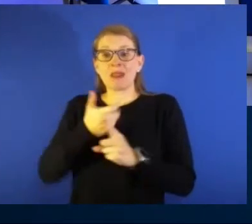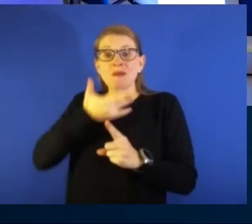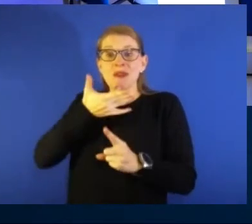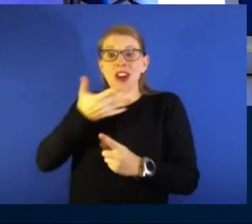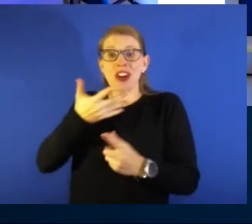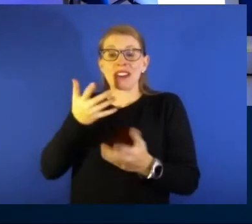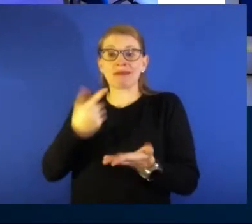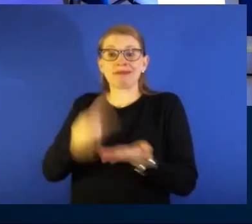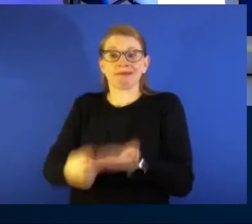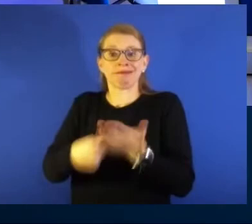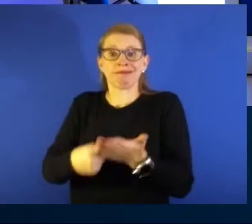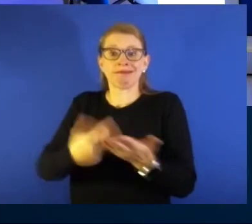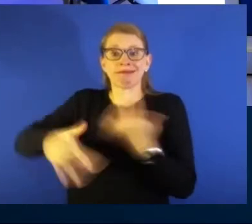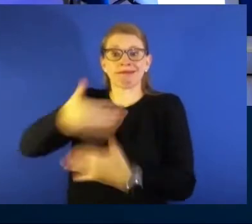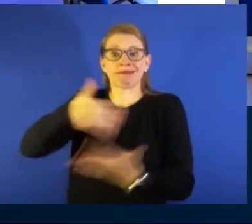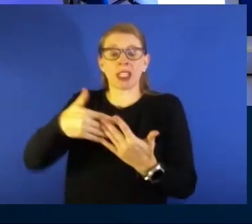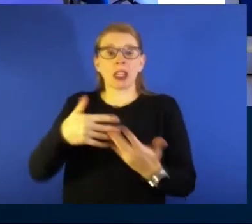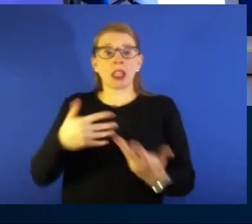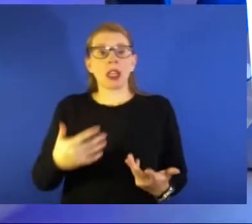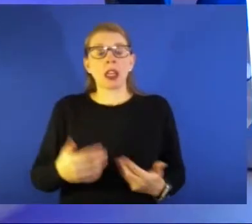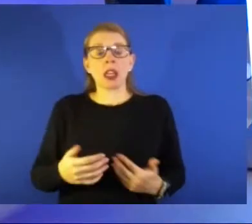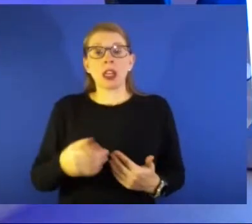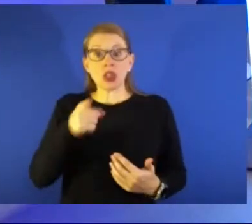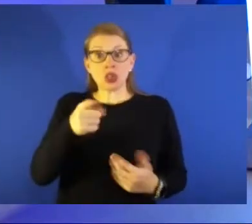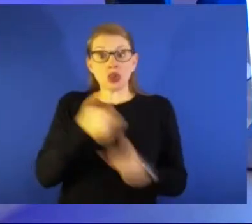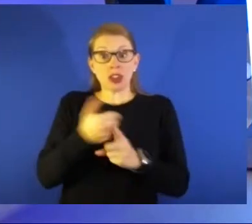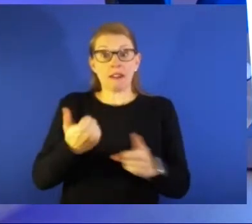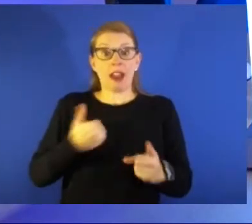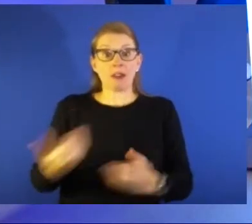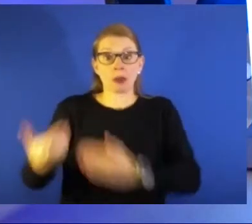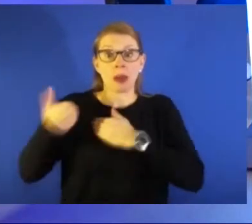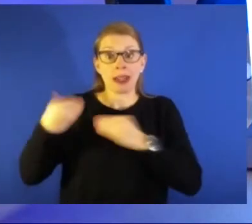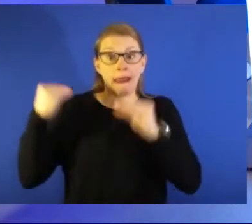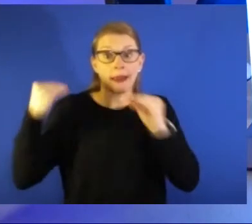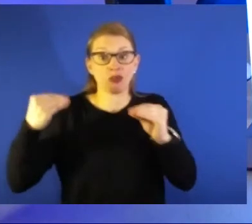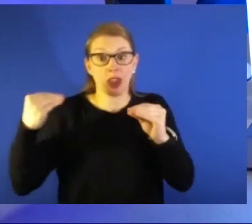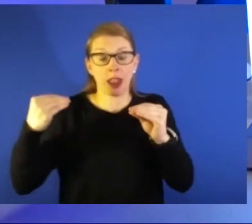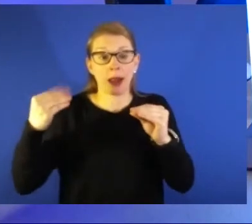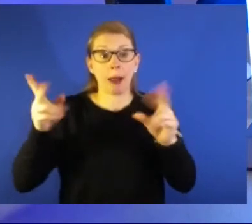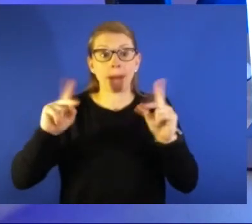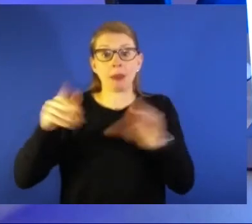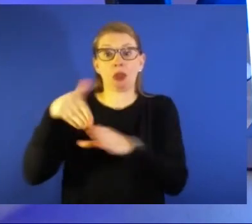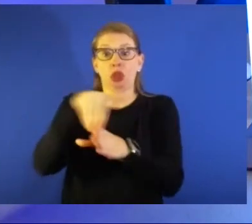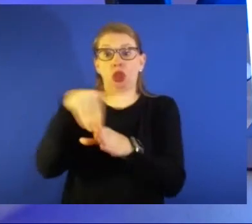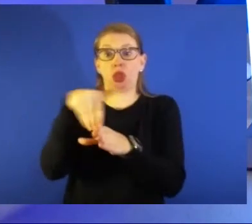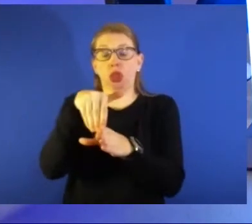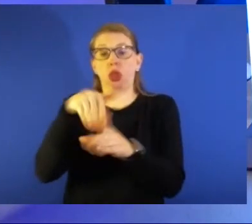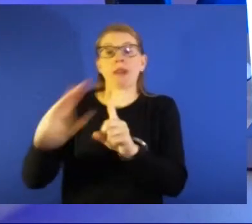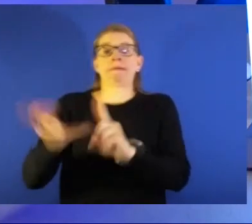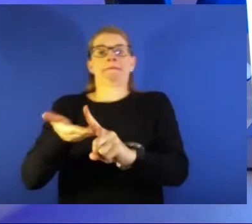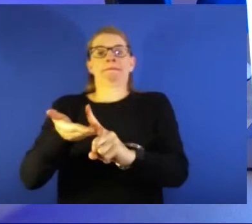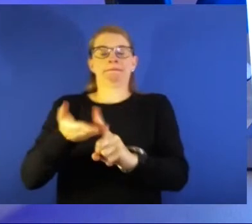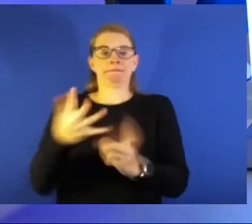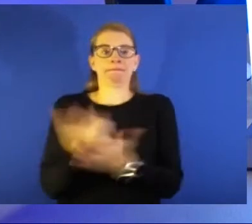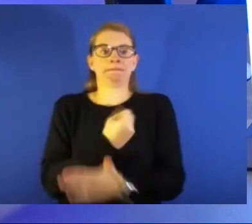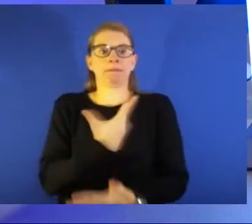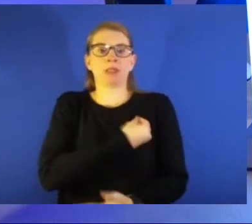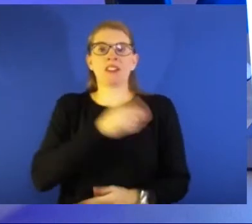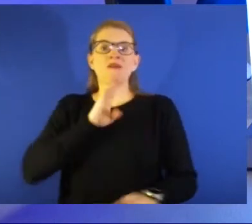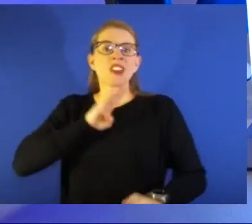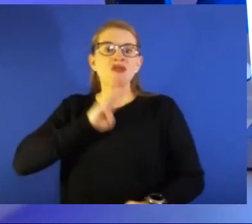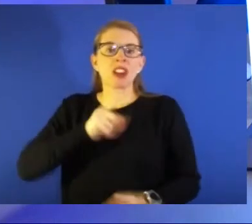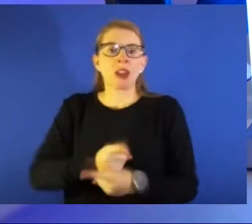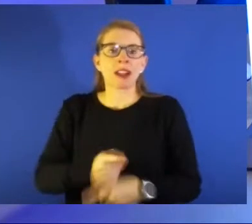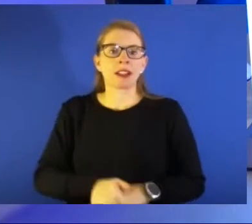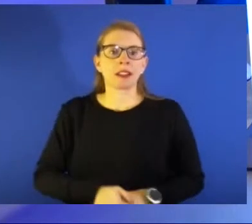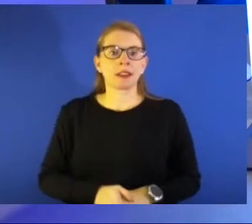like, though, for you to have to be able to... Because you have a responsibility to educate and bring people off the fence, but it's frustrating. So what are those like?